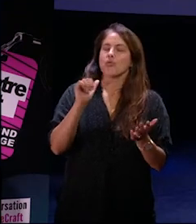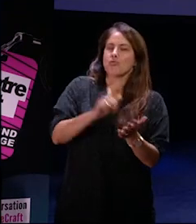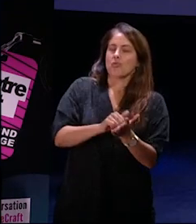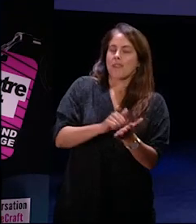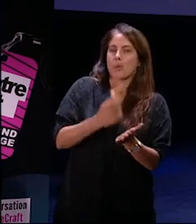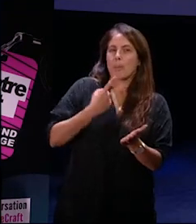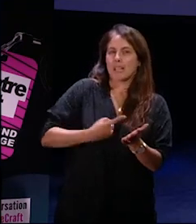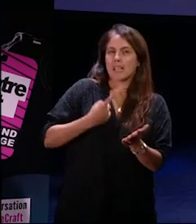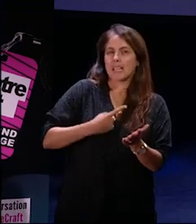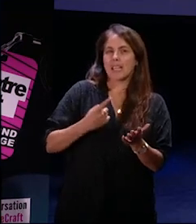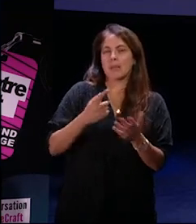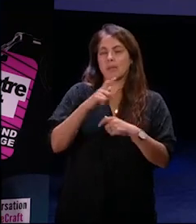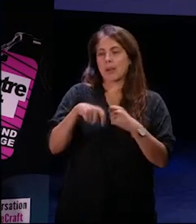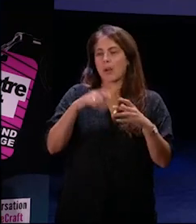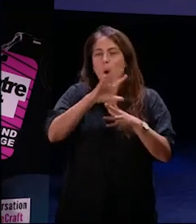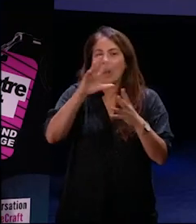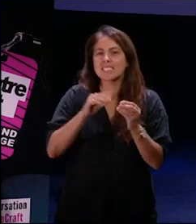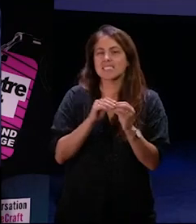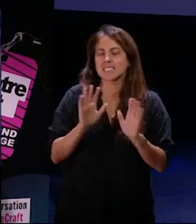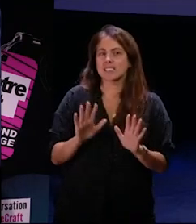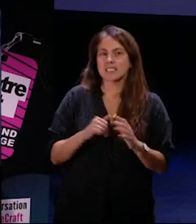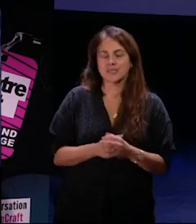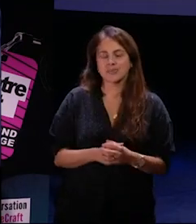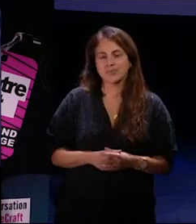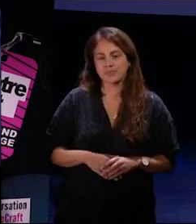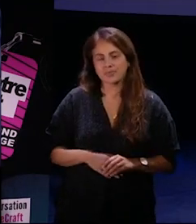just a little bit more holistic, I would say.